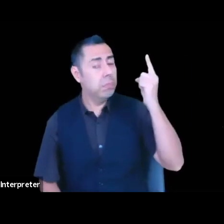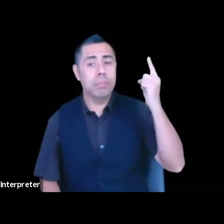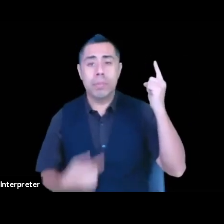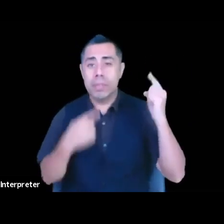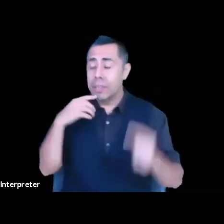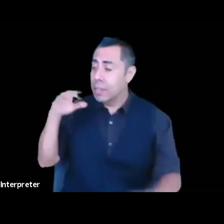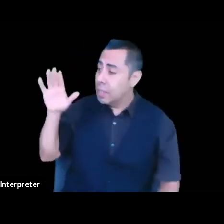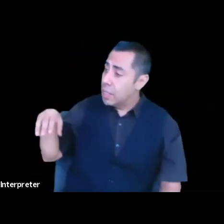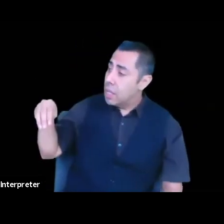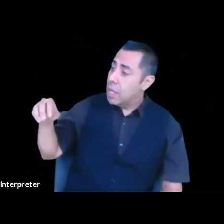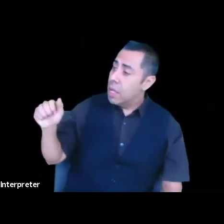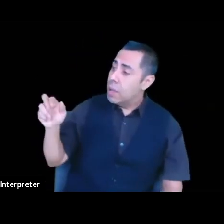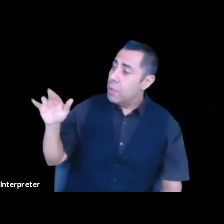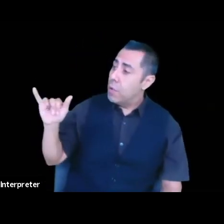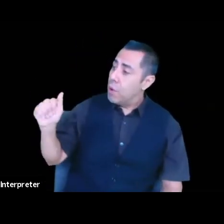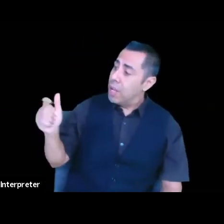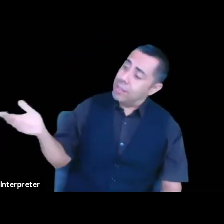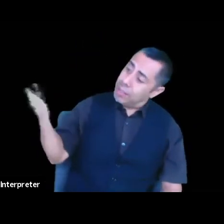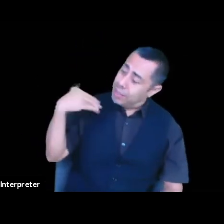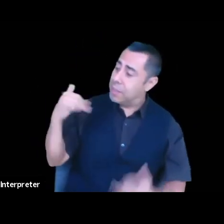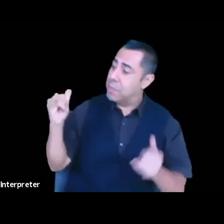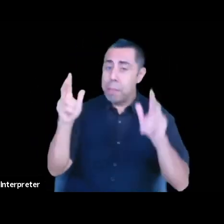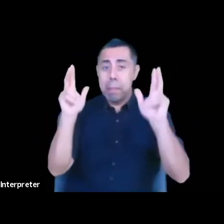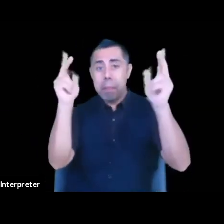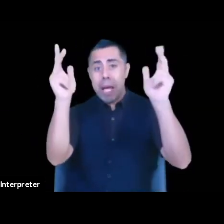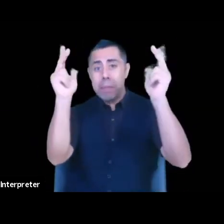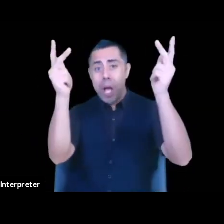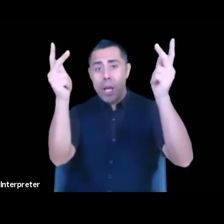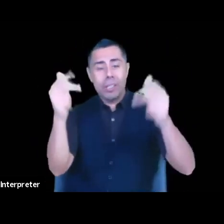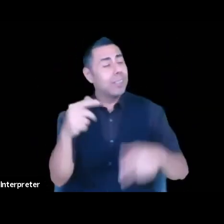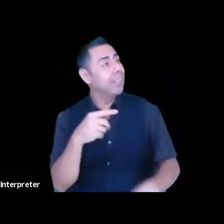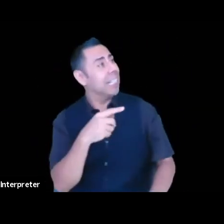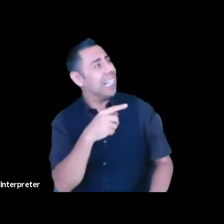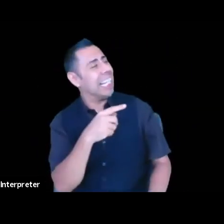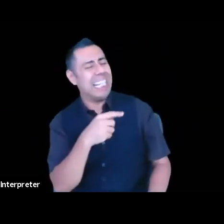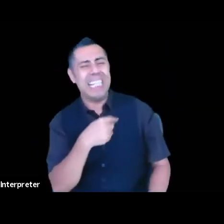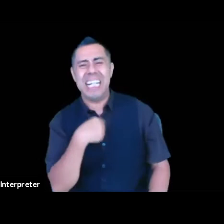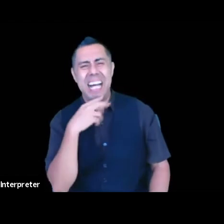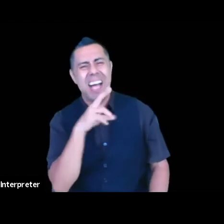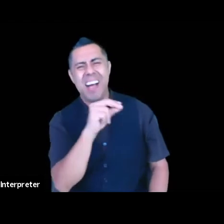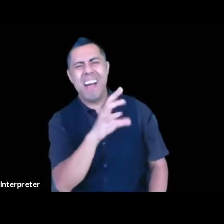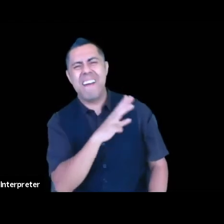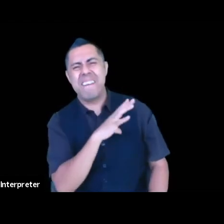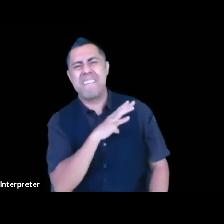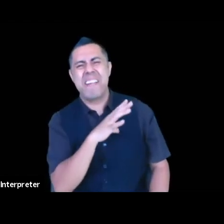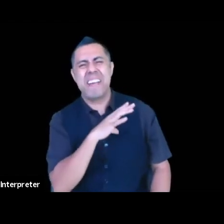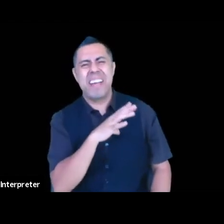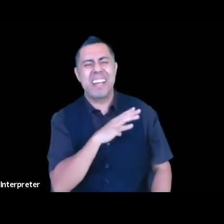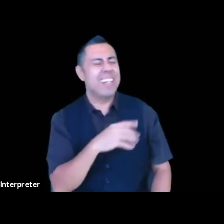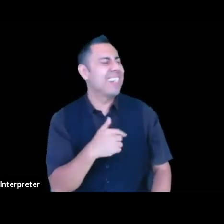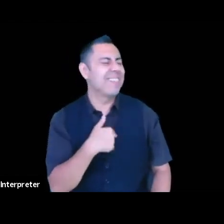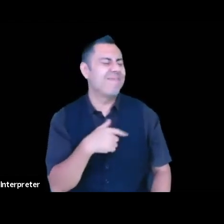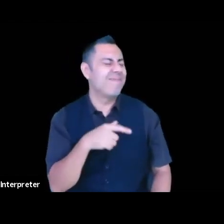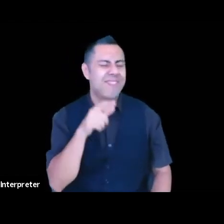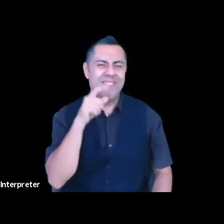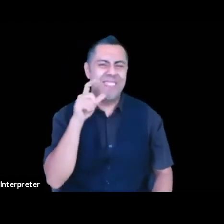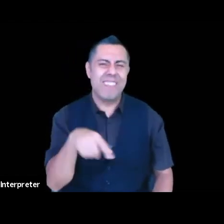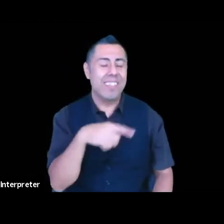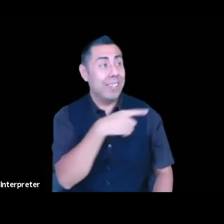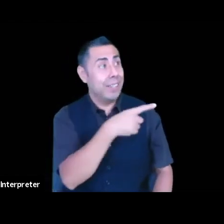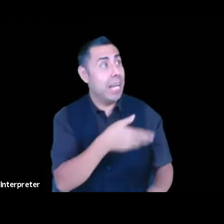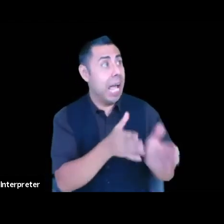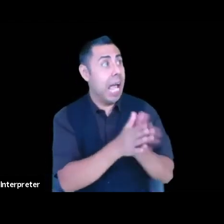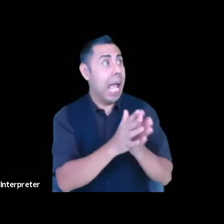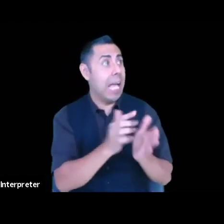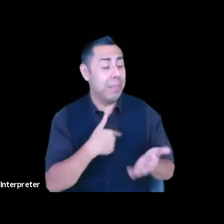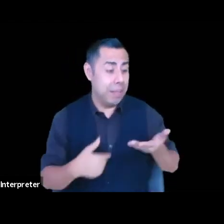come play basketball with us?" And I told him, no. I said, it's okay. You don't I don't have to go, or you don't have to ask me, or something